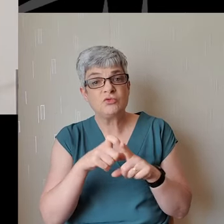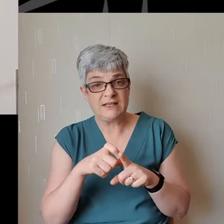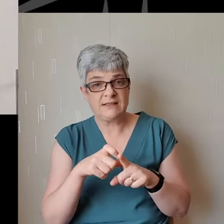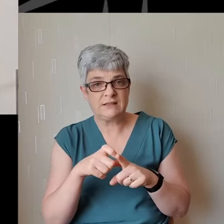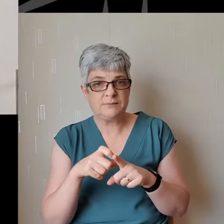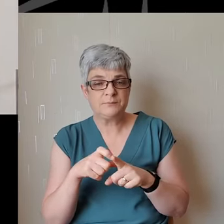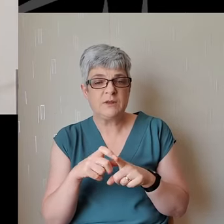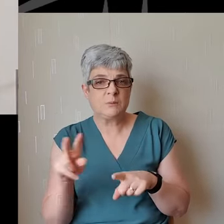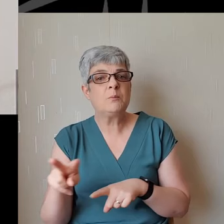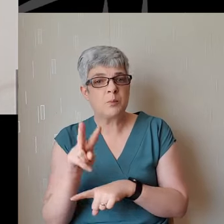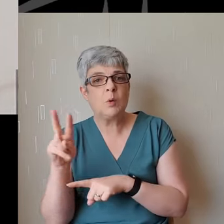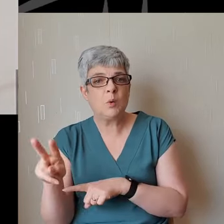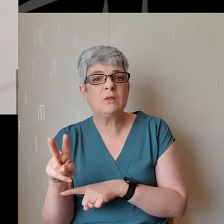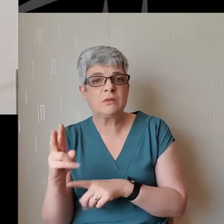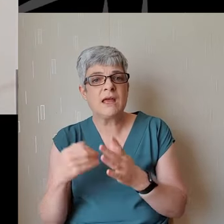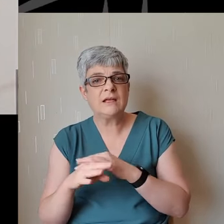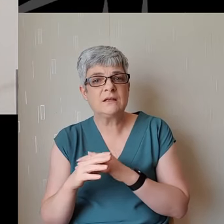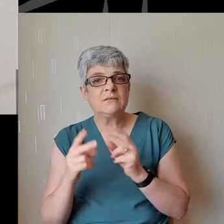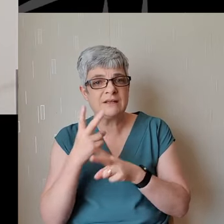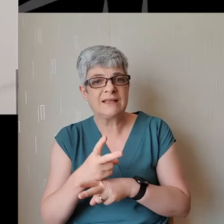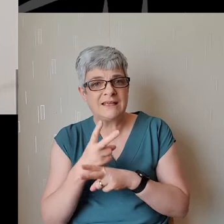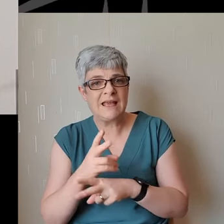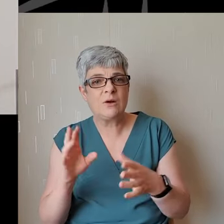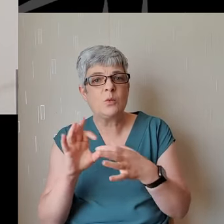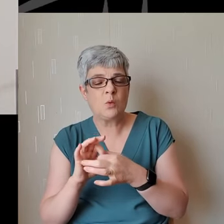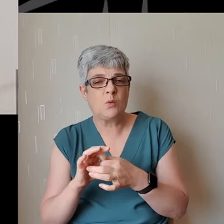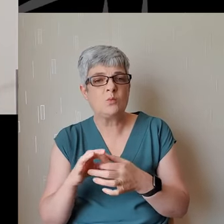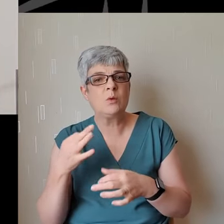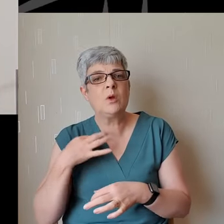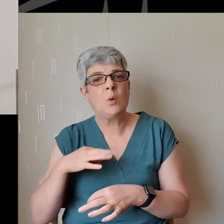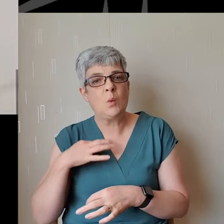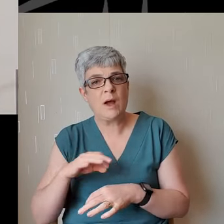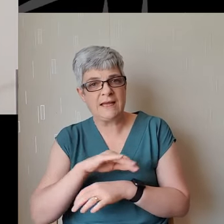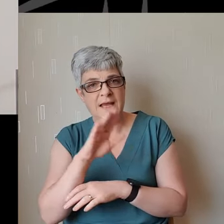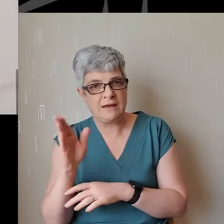care home at White Hills, and both died during the week.